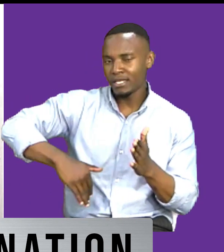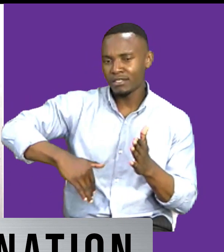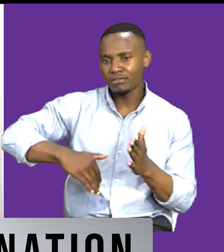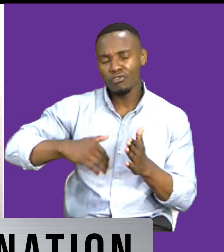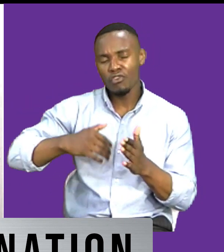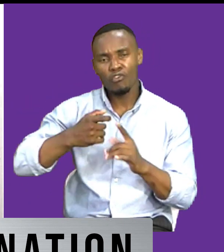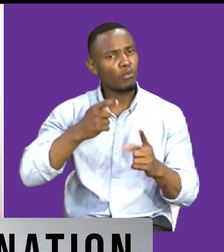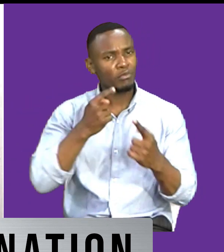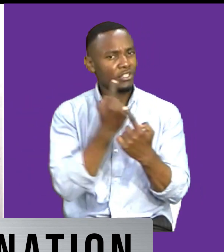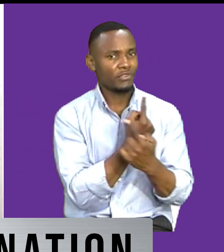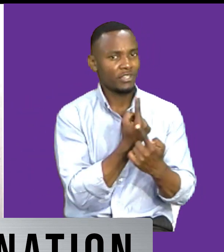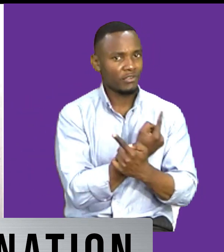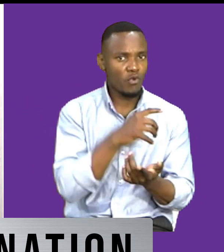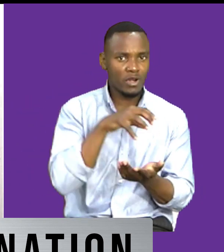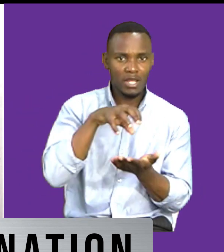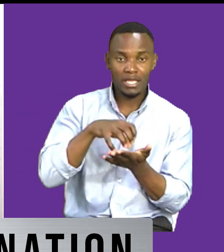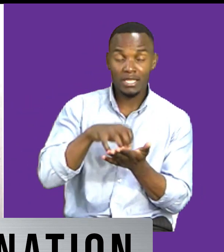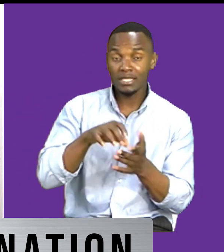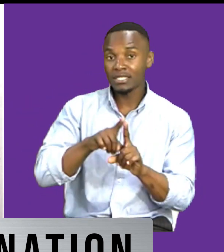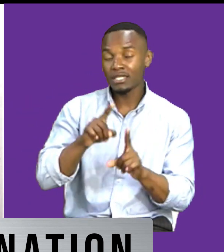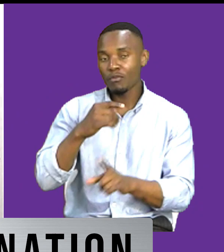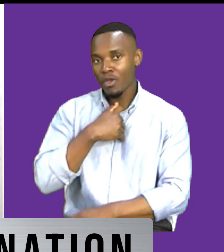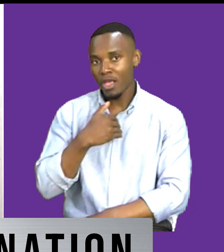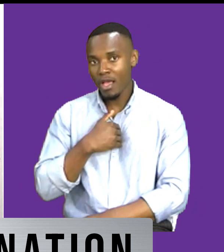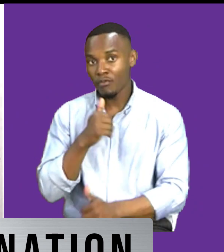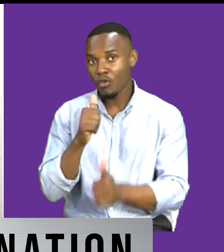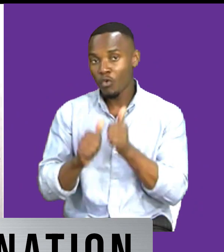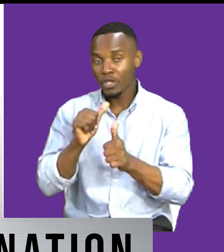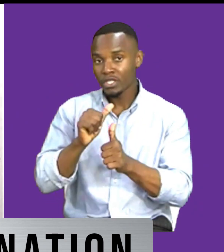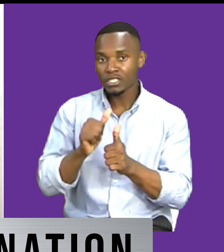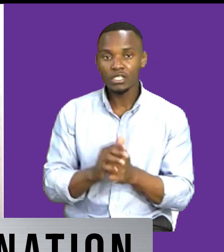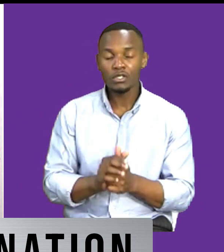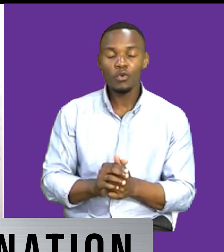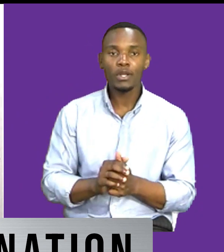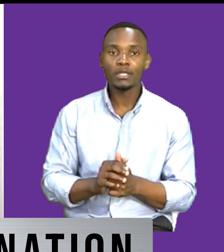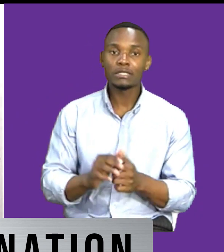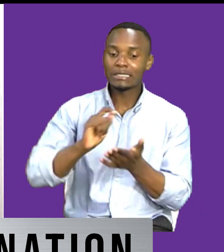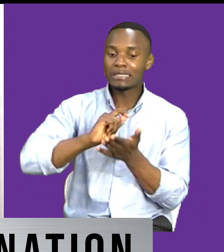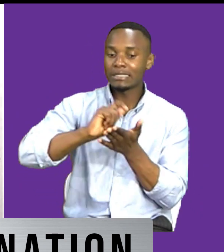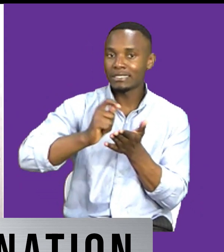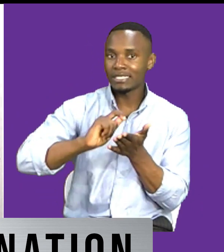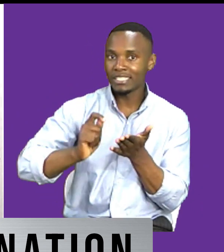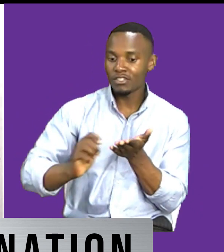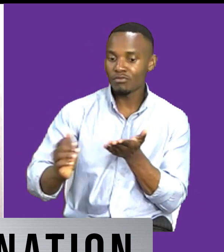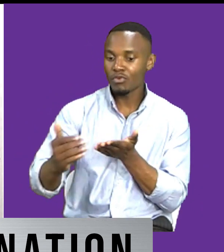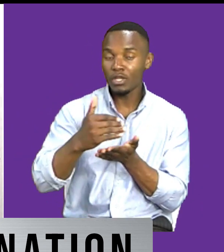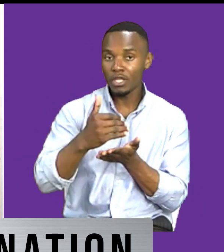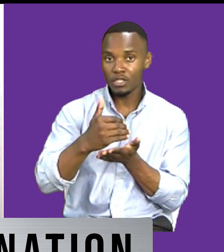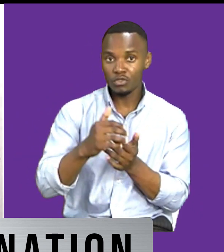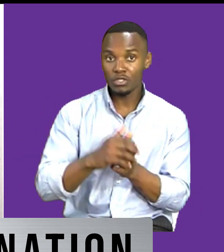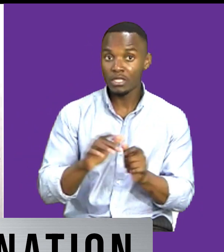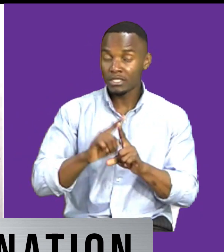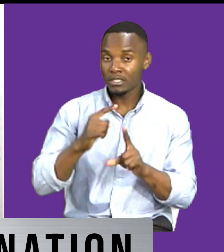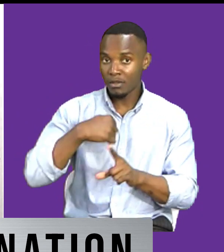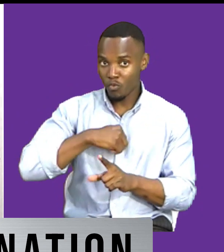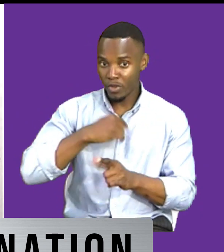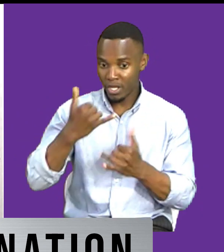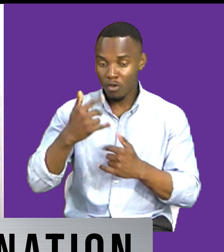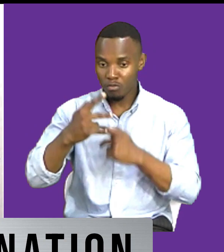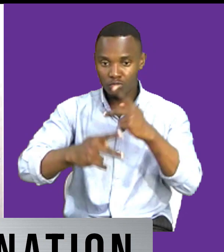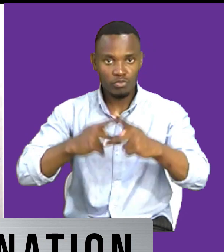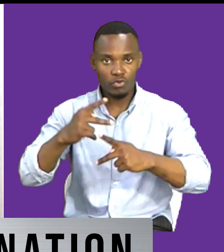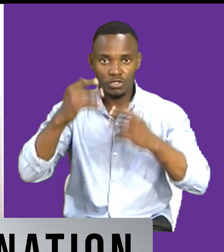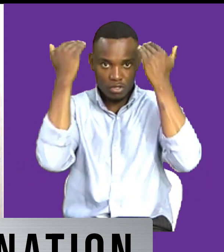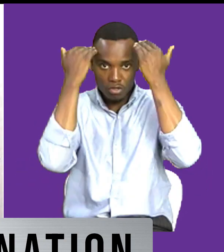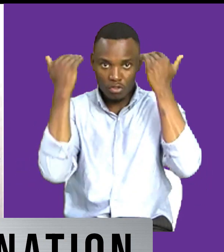have a case going on a question of signature collection. Somebody tried to deny us, so we are pursuing that through the courts of law.